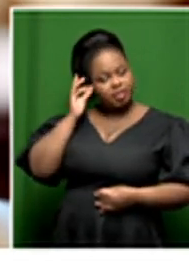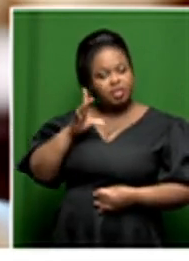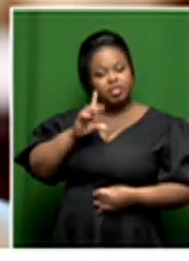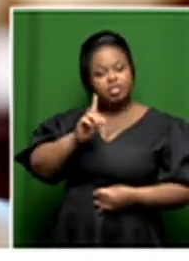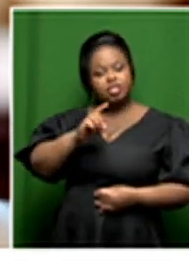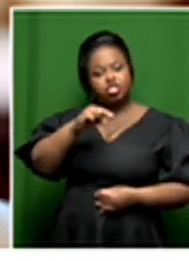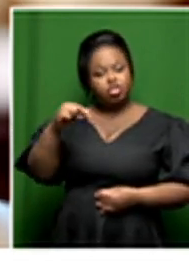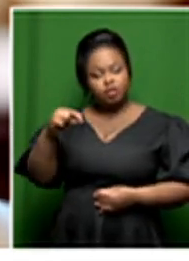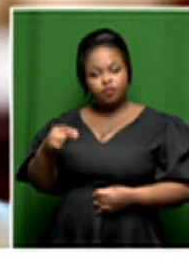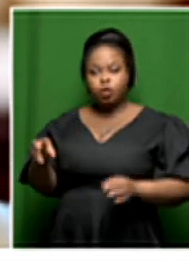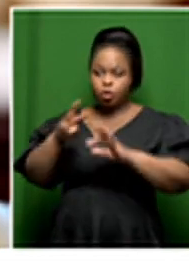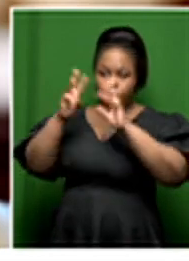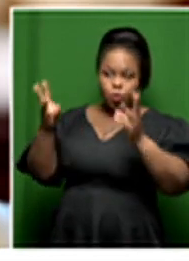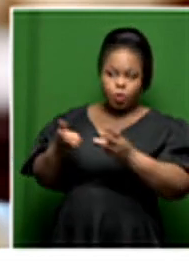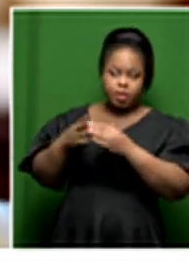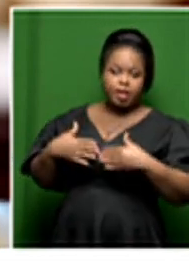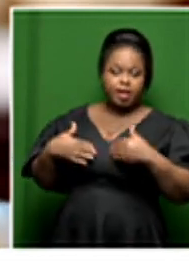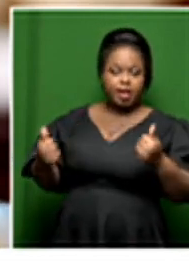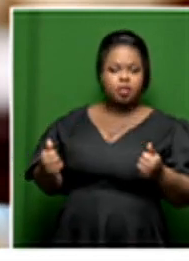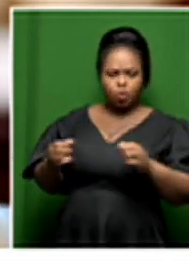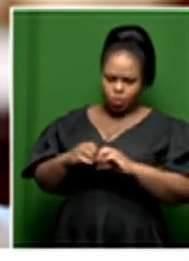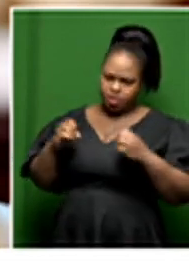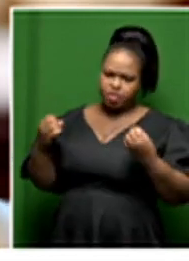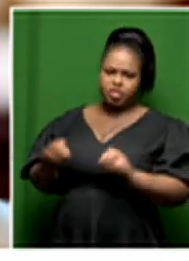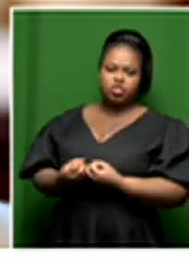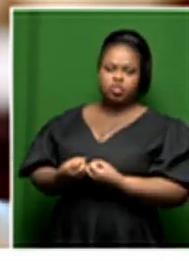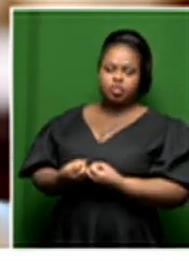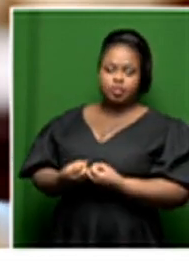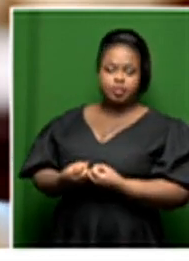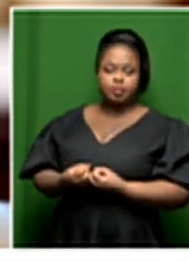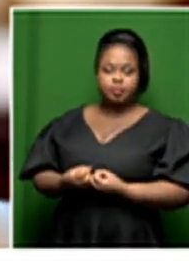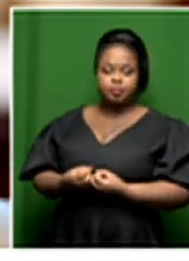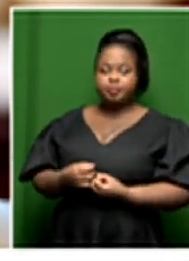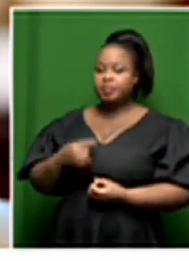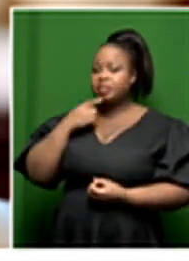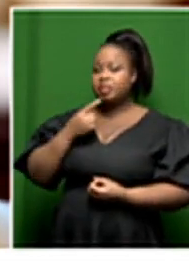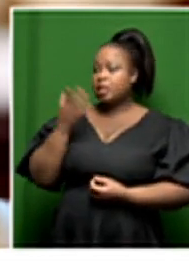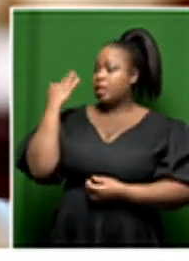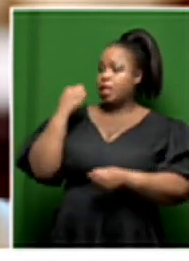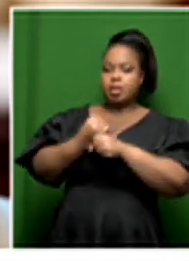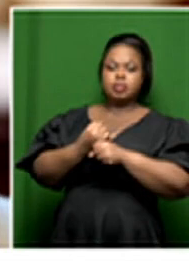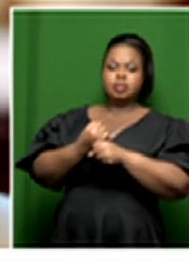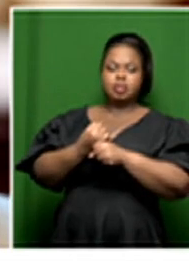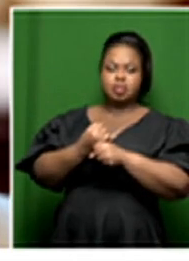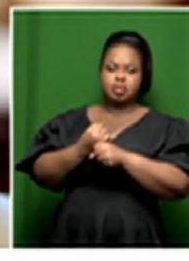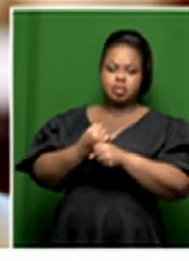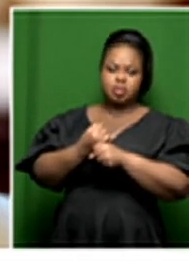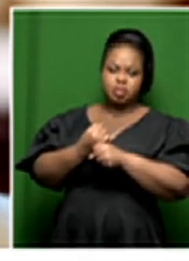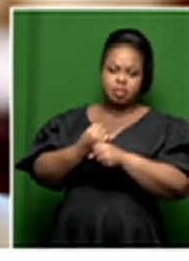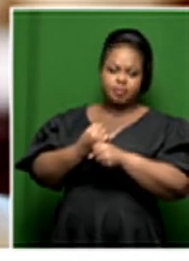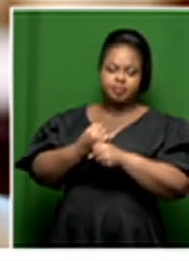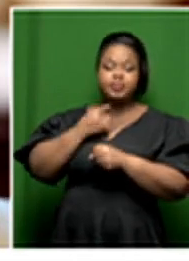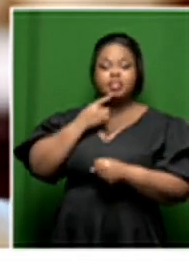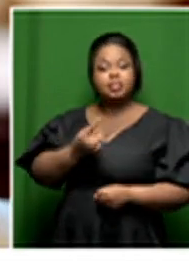General of the World Health Organization berate since a year ago